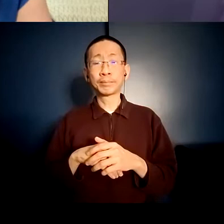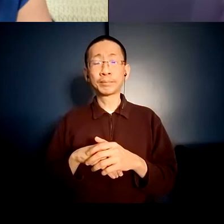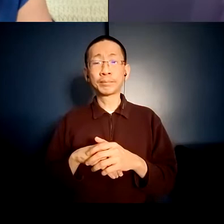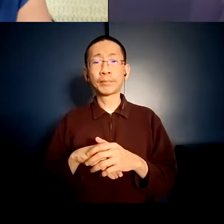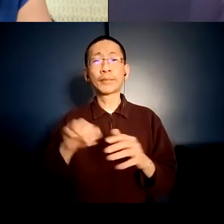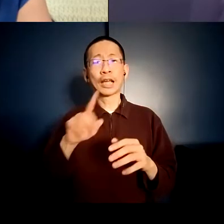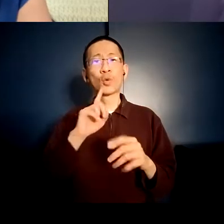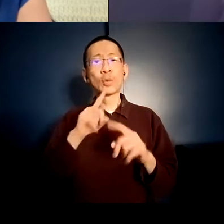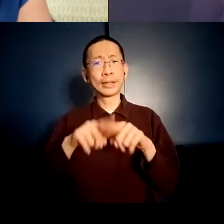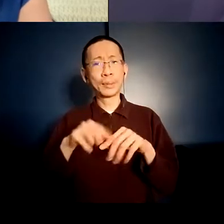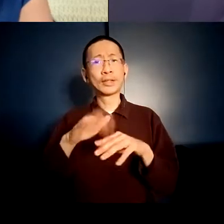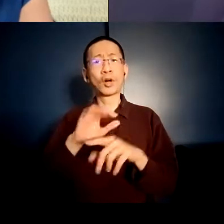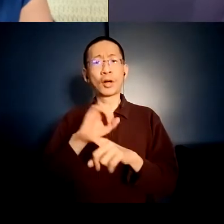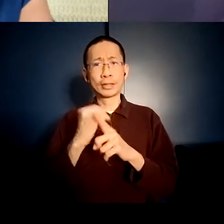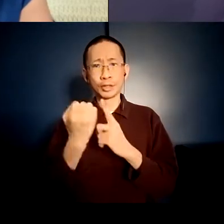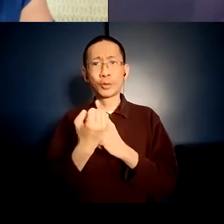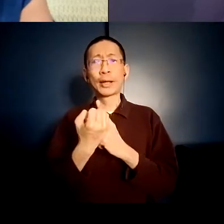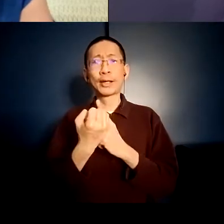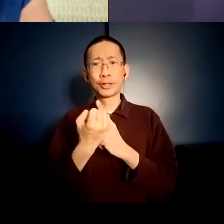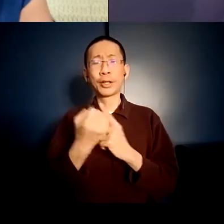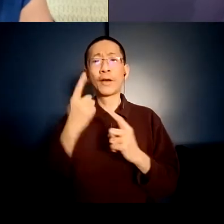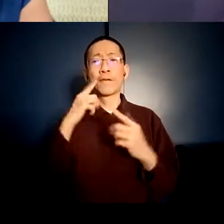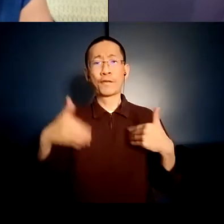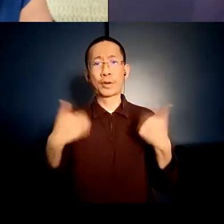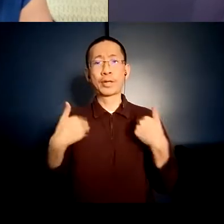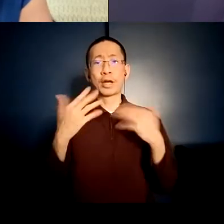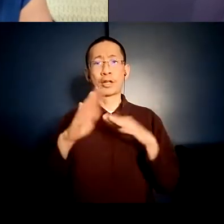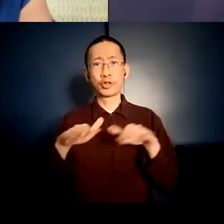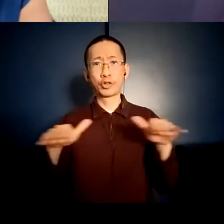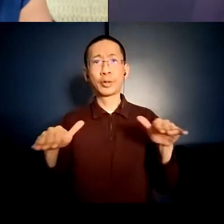It really depends on the situation. For young children,